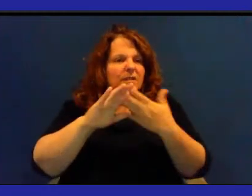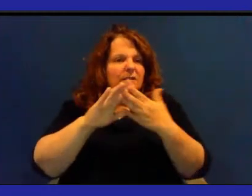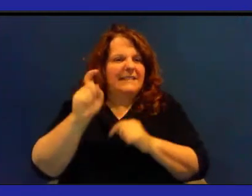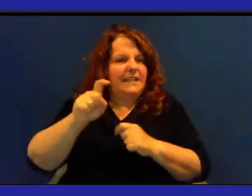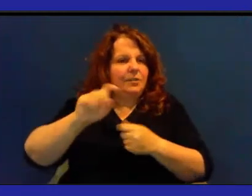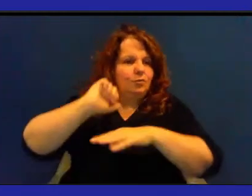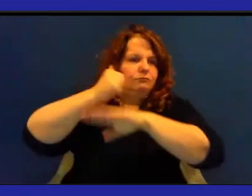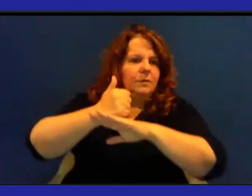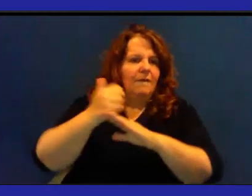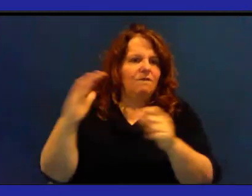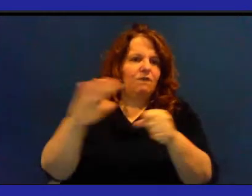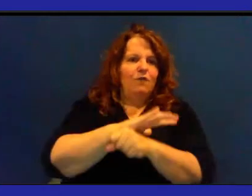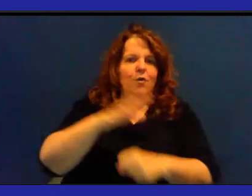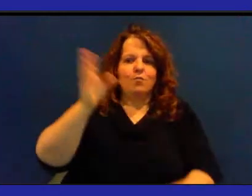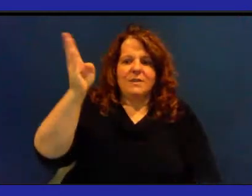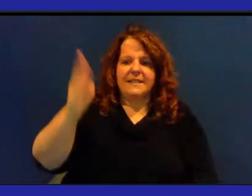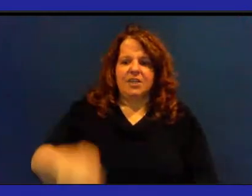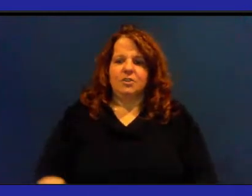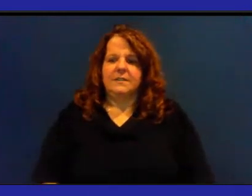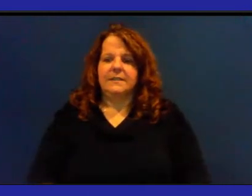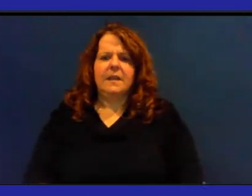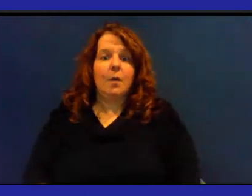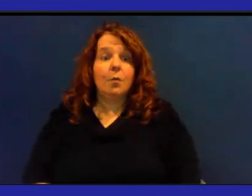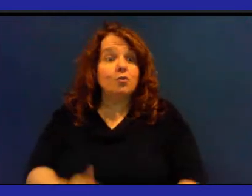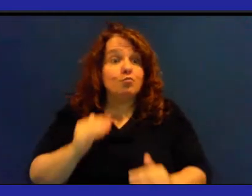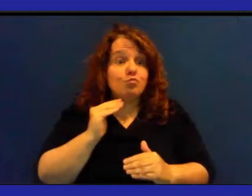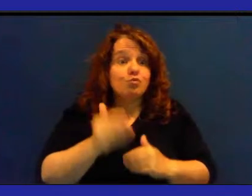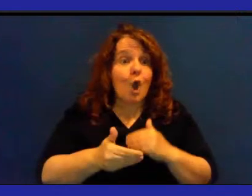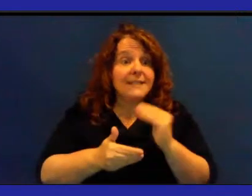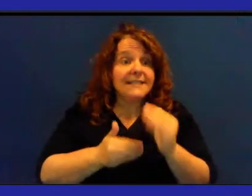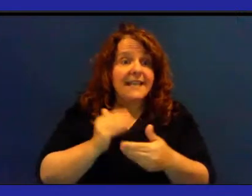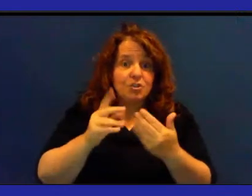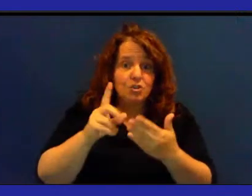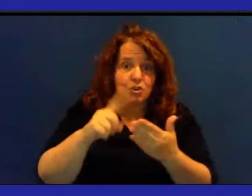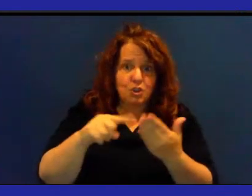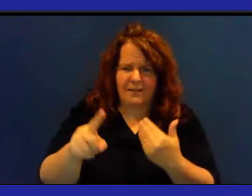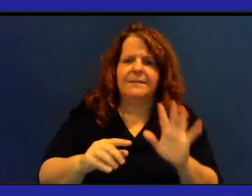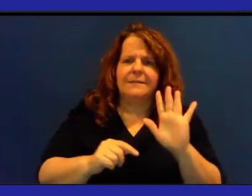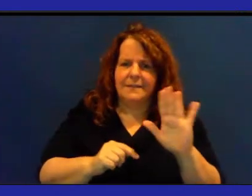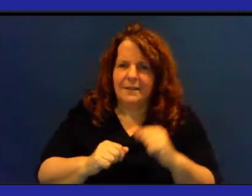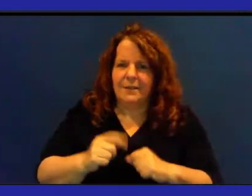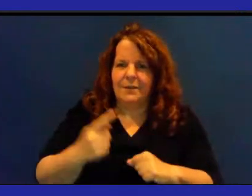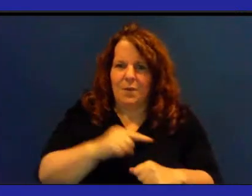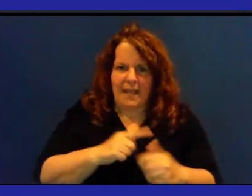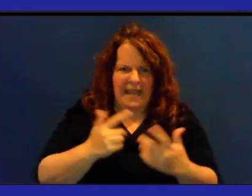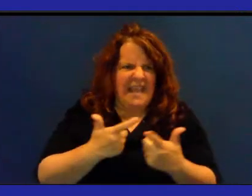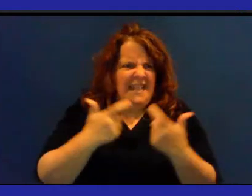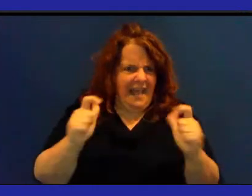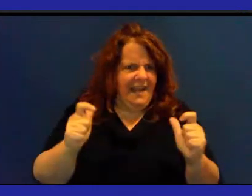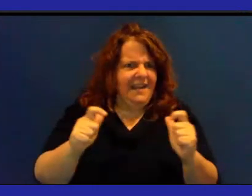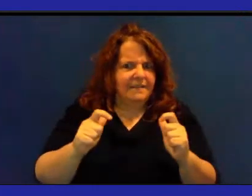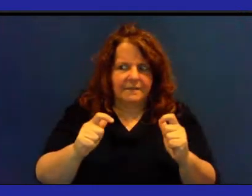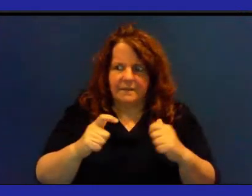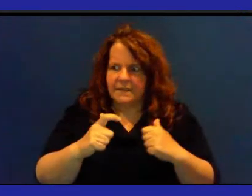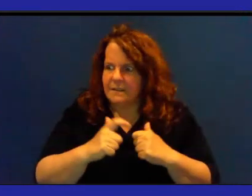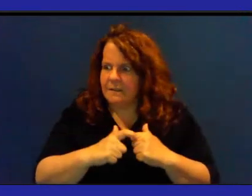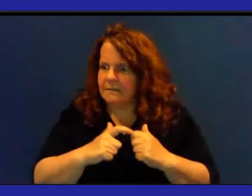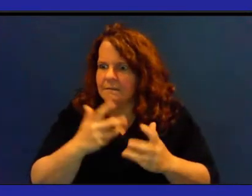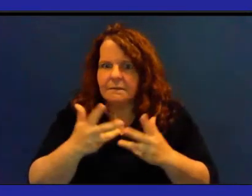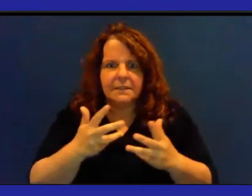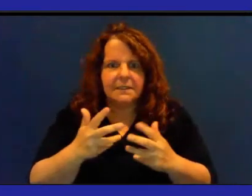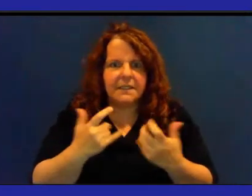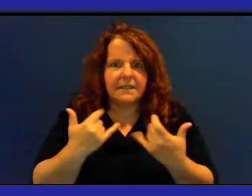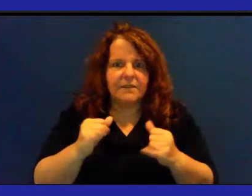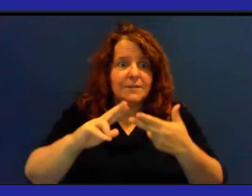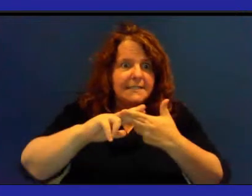Thank you. I just want to do a process check. We're trying to, we had like a lot of meetings, so I don't know if there are certain slides that